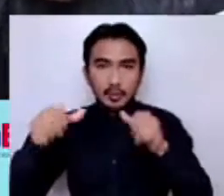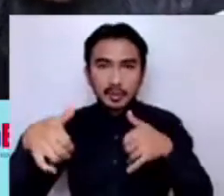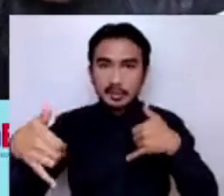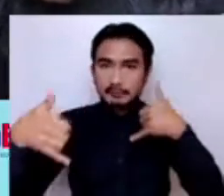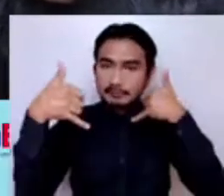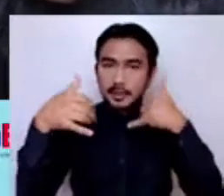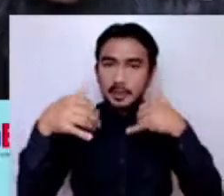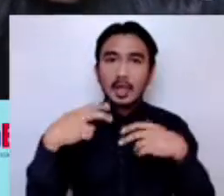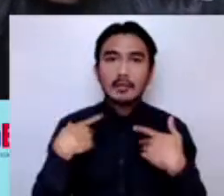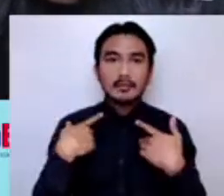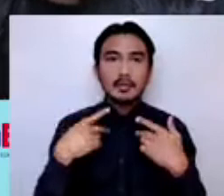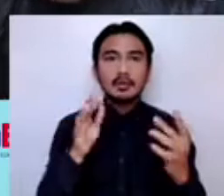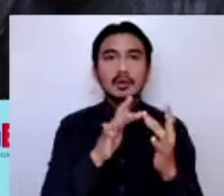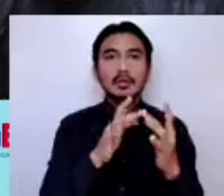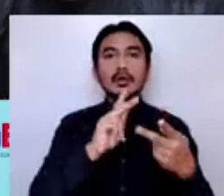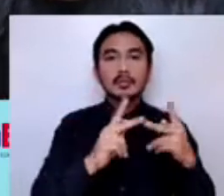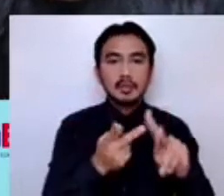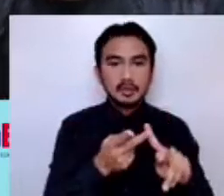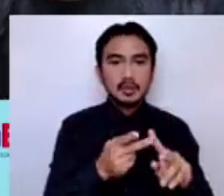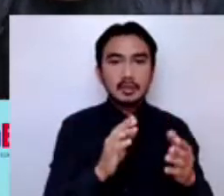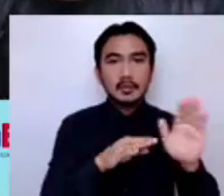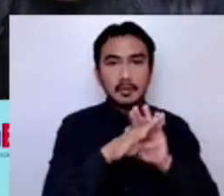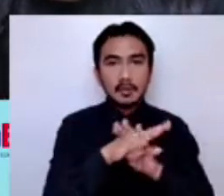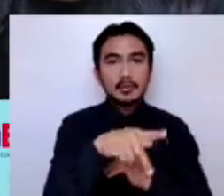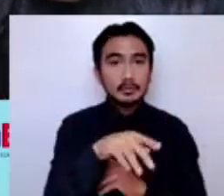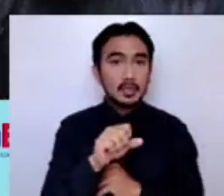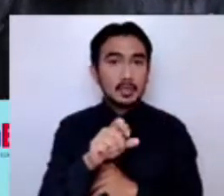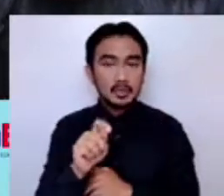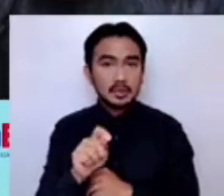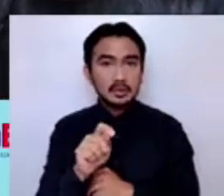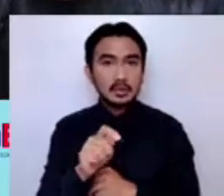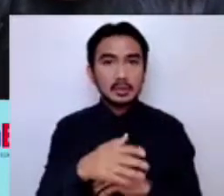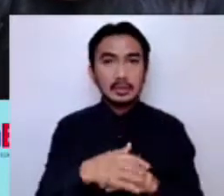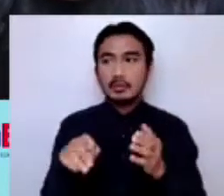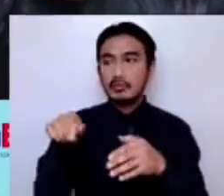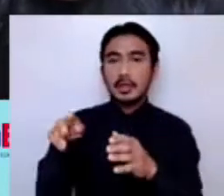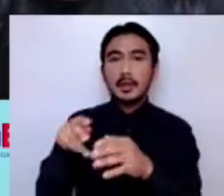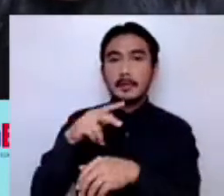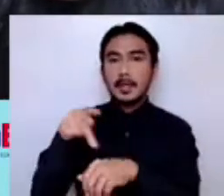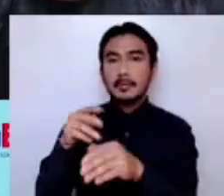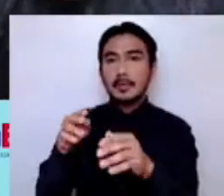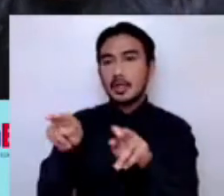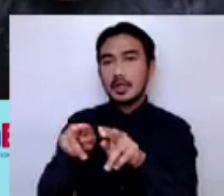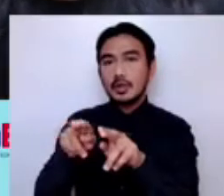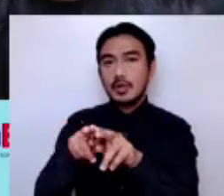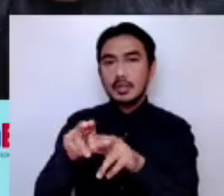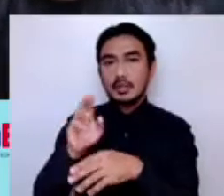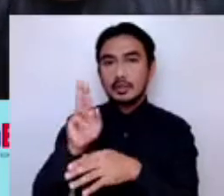on the development of the PPST, the Philippine Normal University Research Center for Teacher Quality,